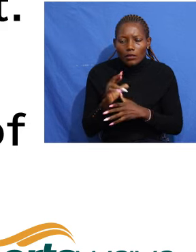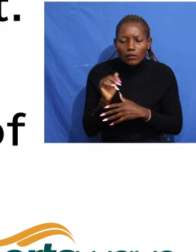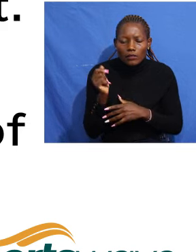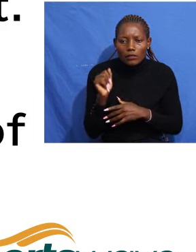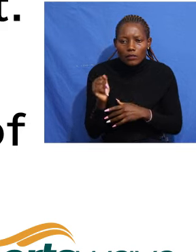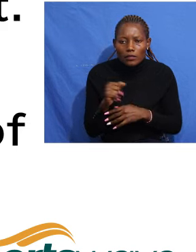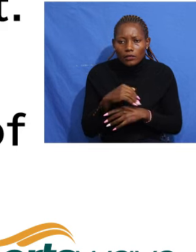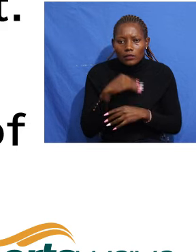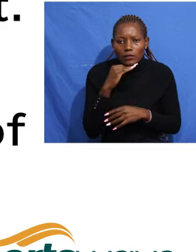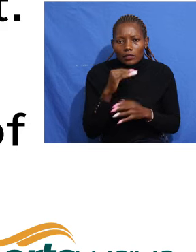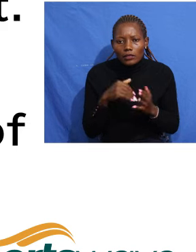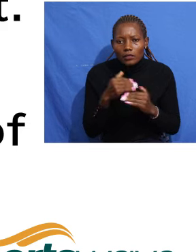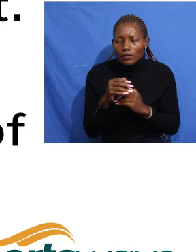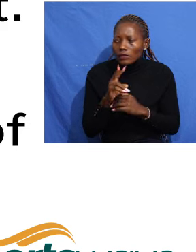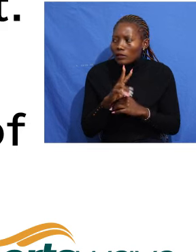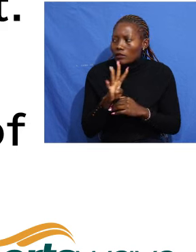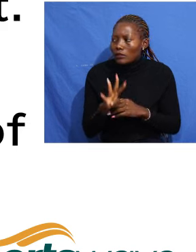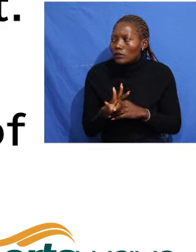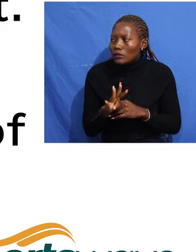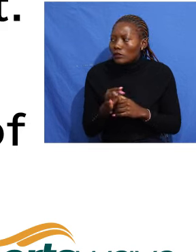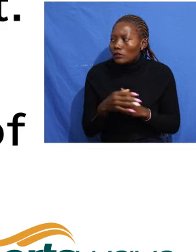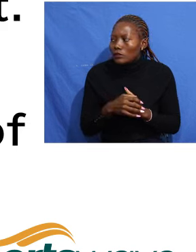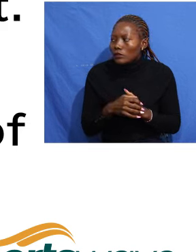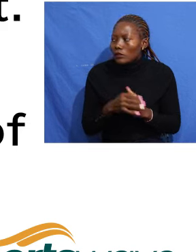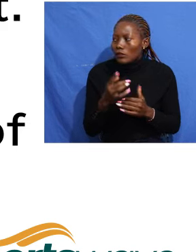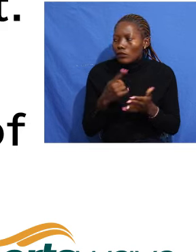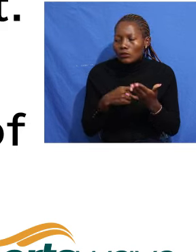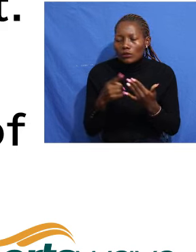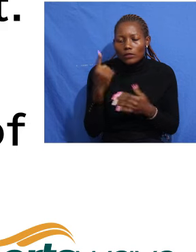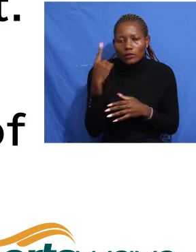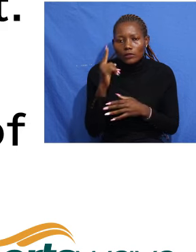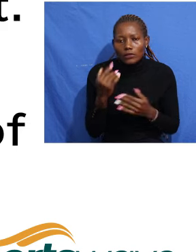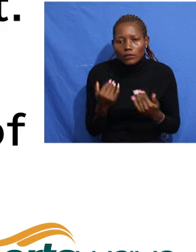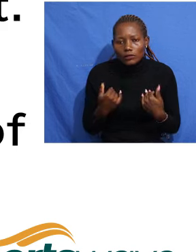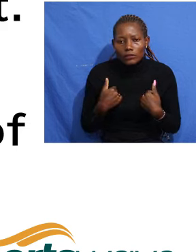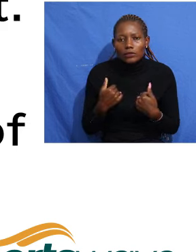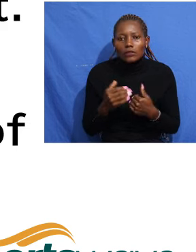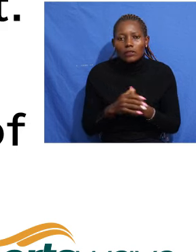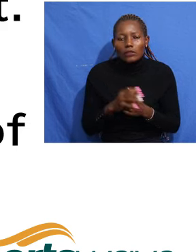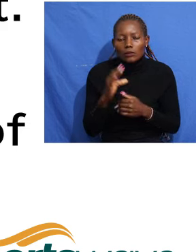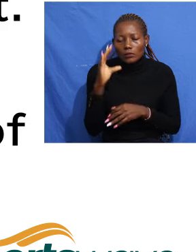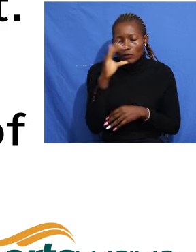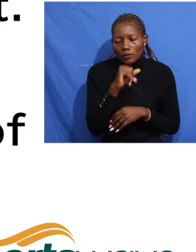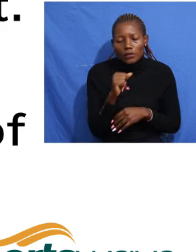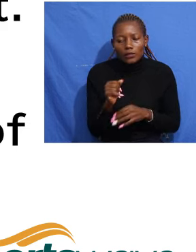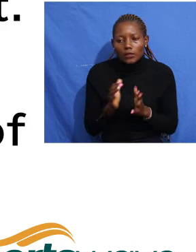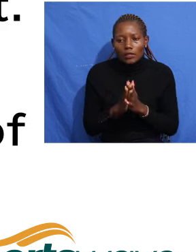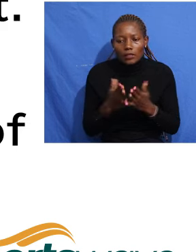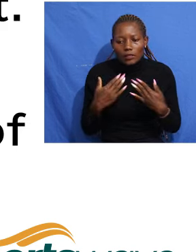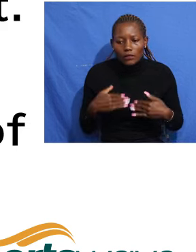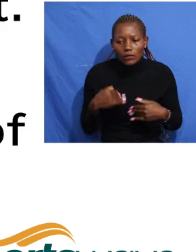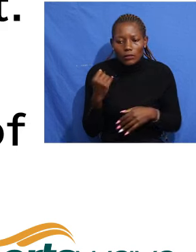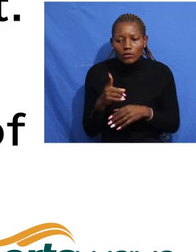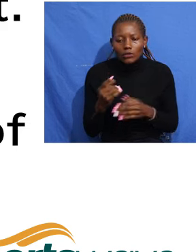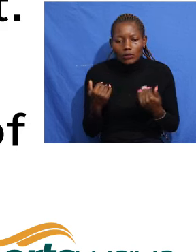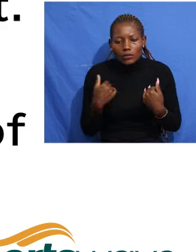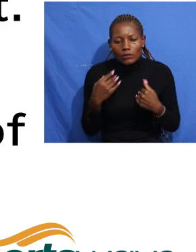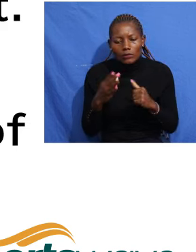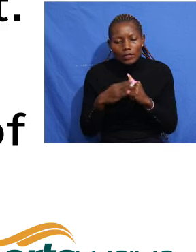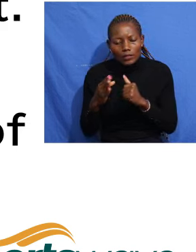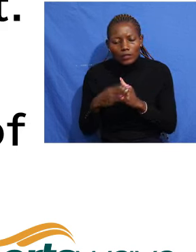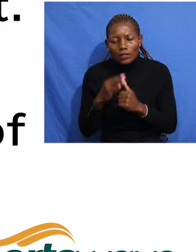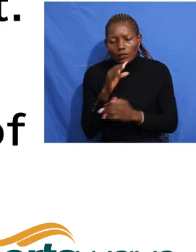sleep deprivation. So sleep is very important, and human needs to sleep. Most of the people, 99%